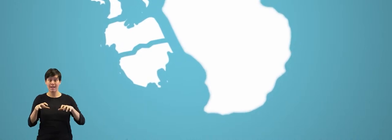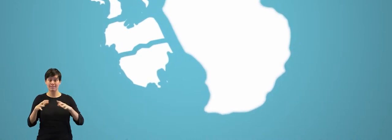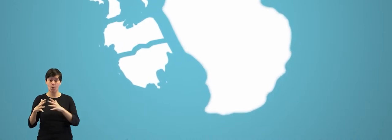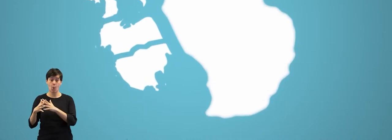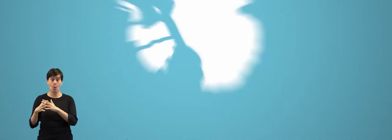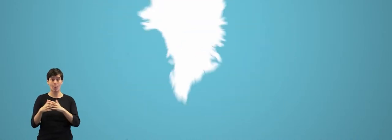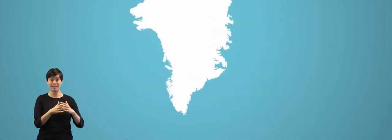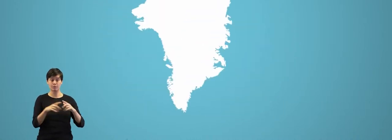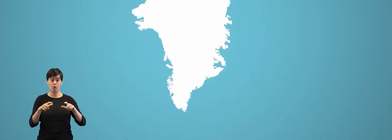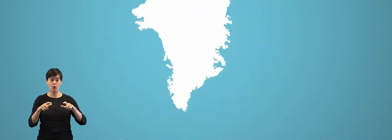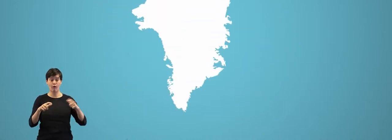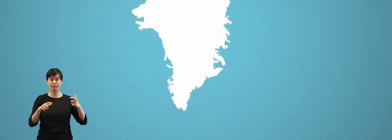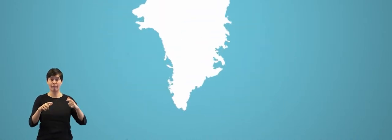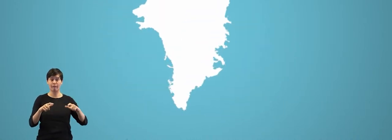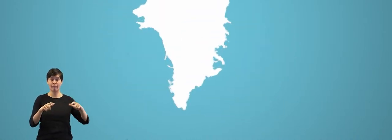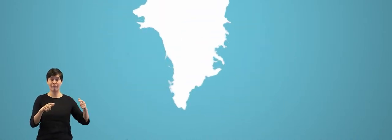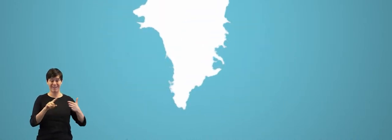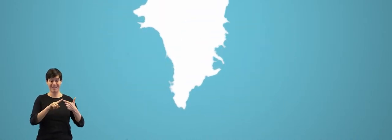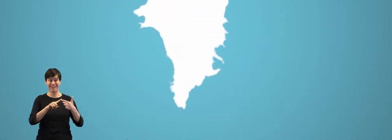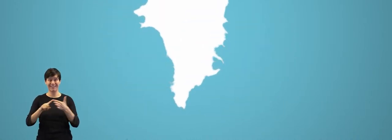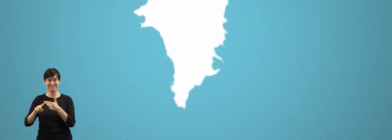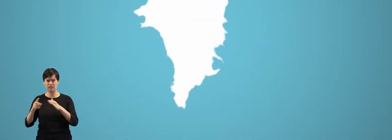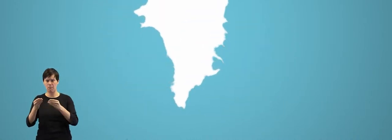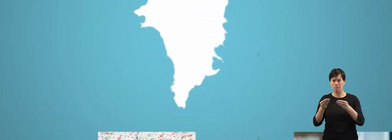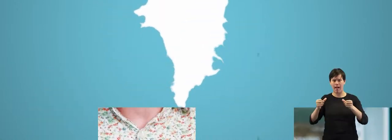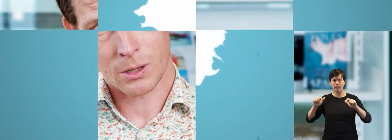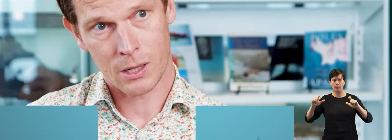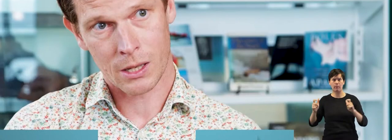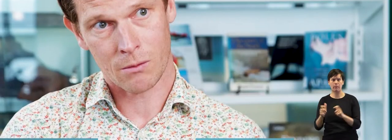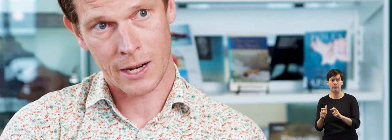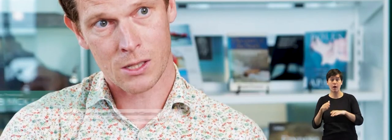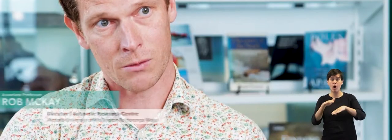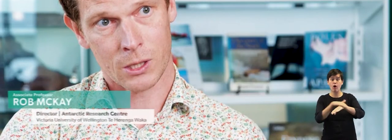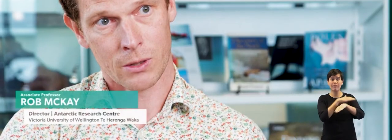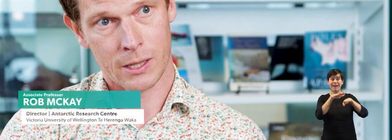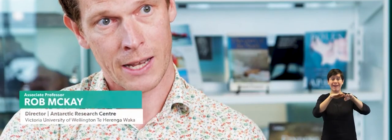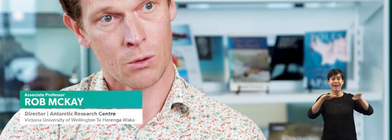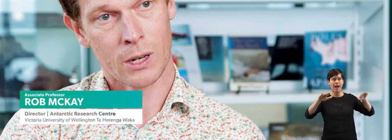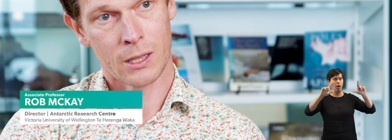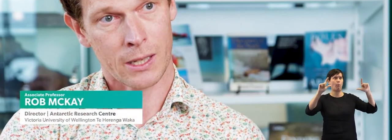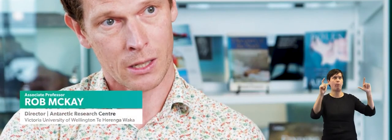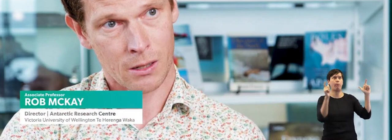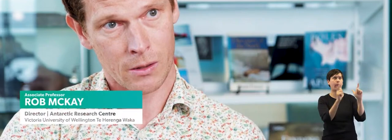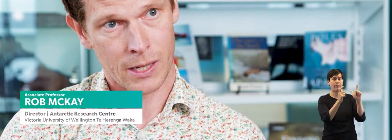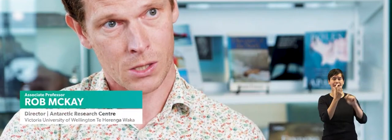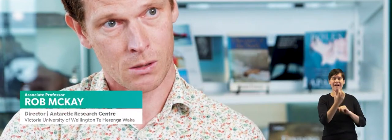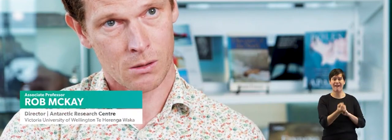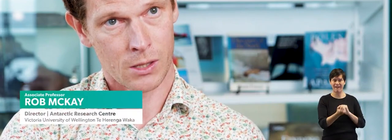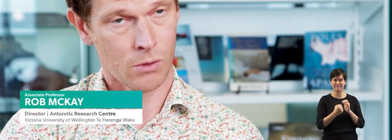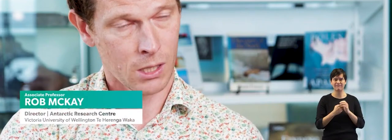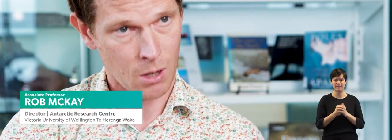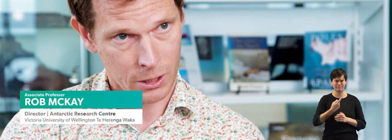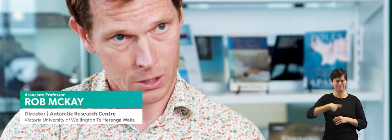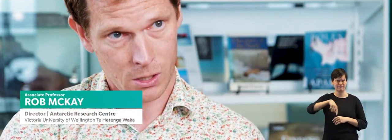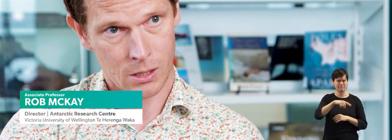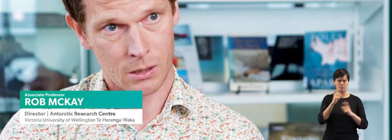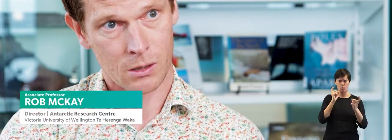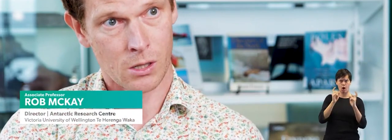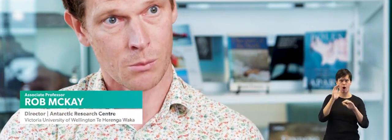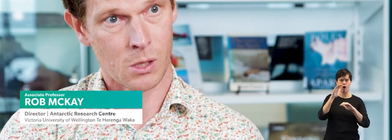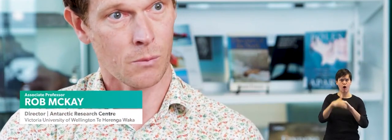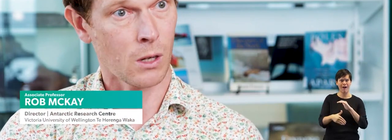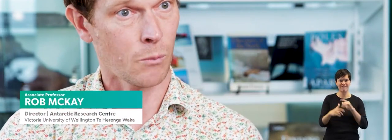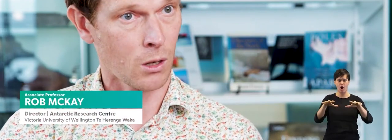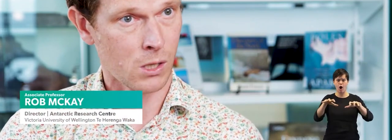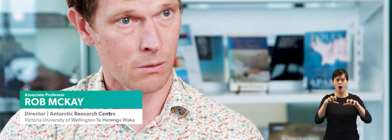sheet disappeared, and bits of Greenland disappeared. What we struggle with are the rates of retreat. How quickly can it go? And that's really what we're interested